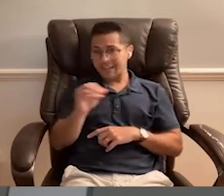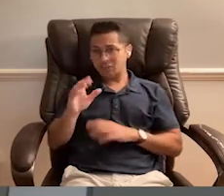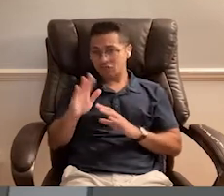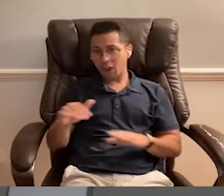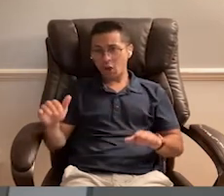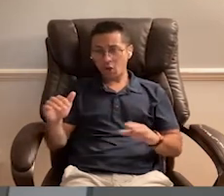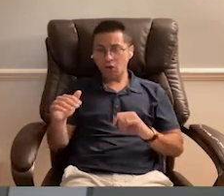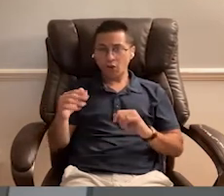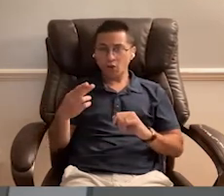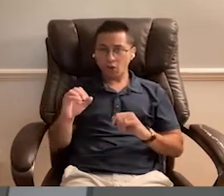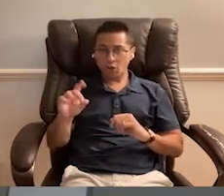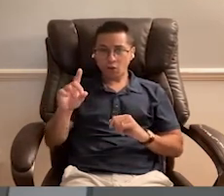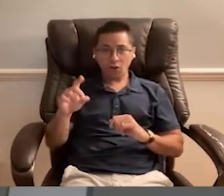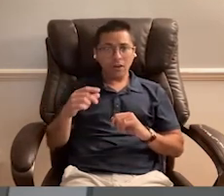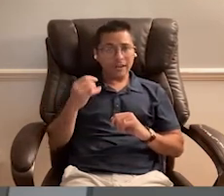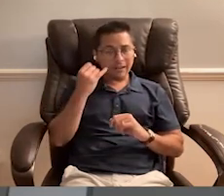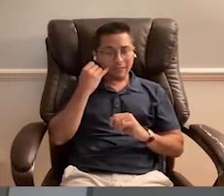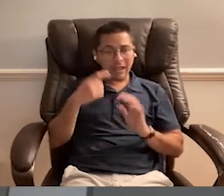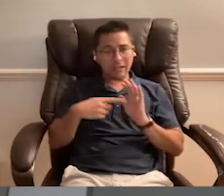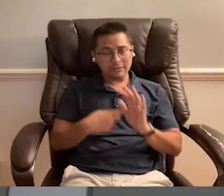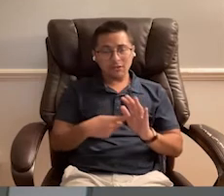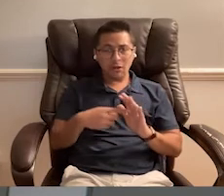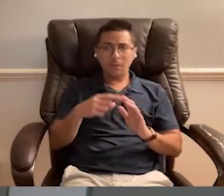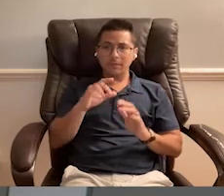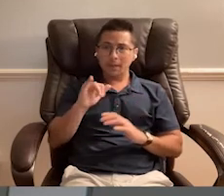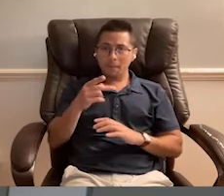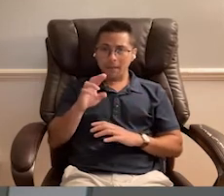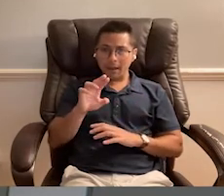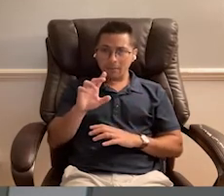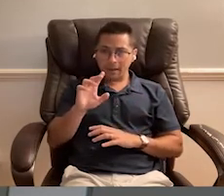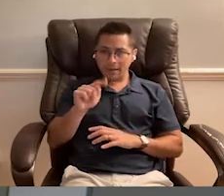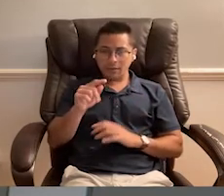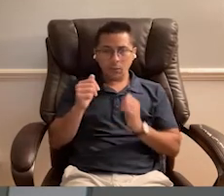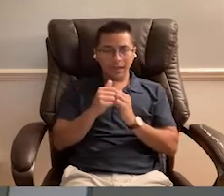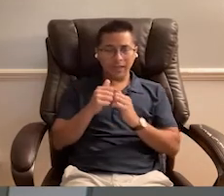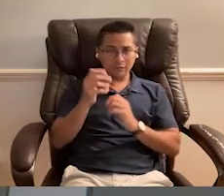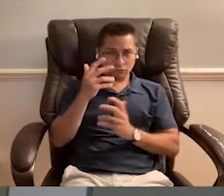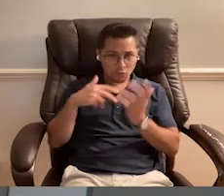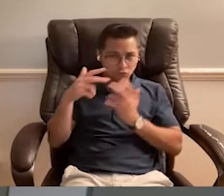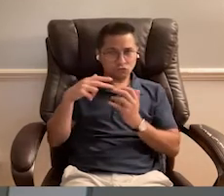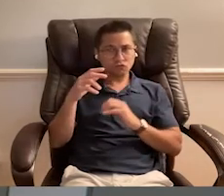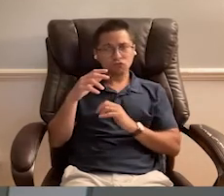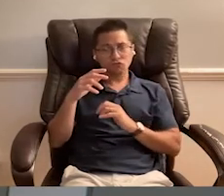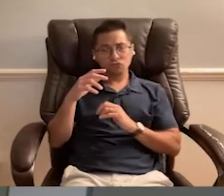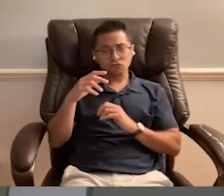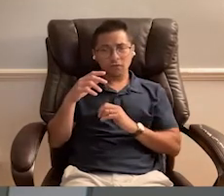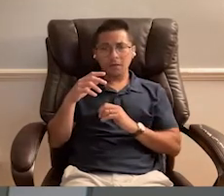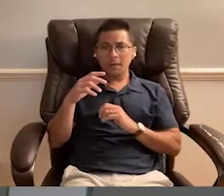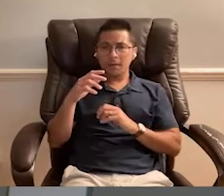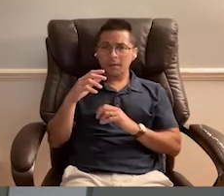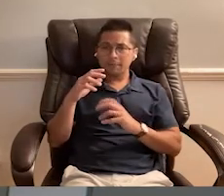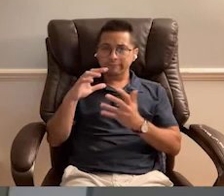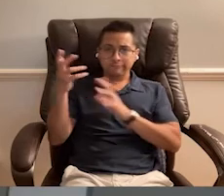during infancy and childhood. Individuals with autism exhibit impairments in reciprocal